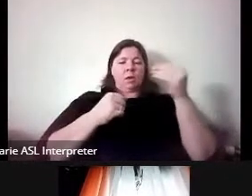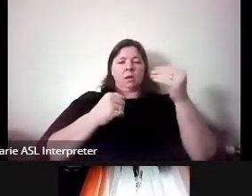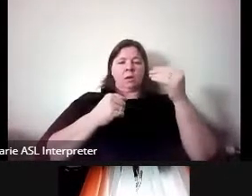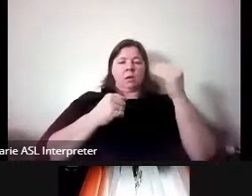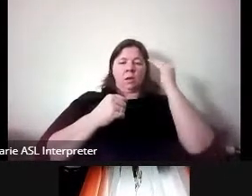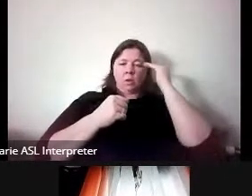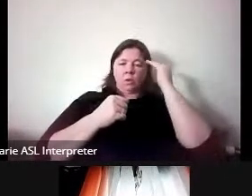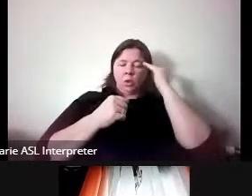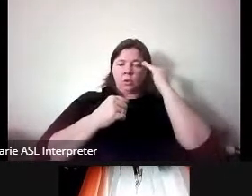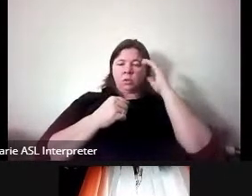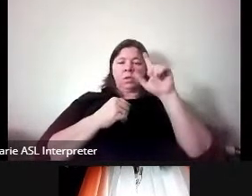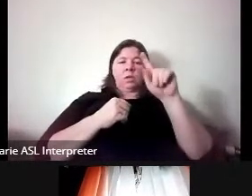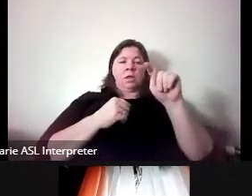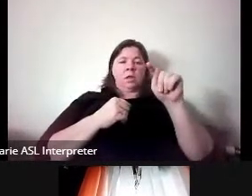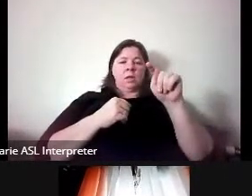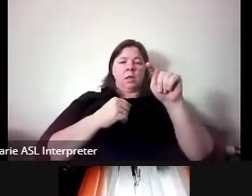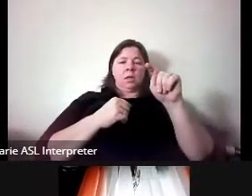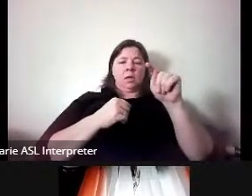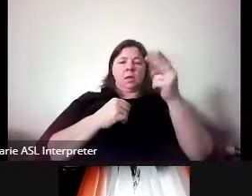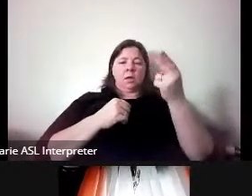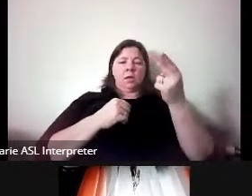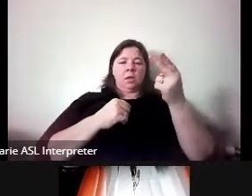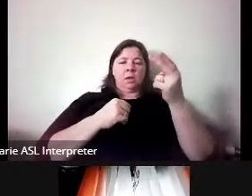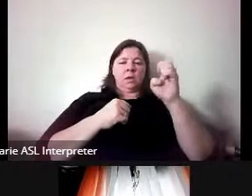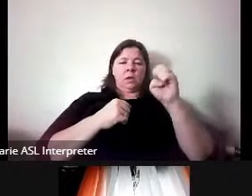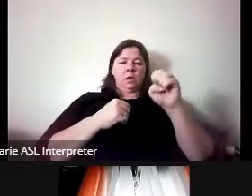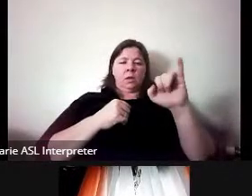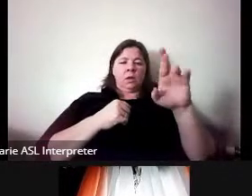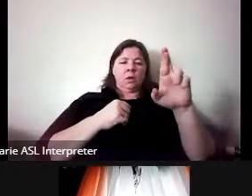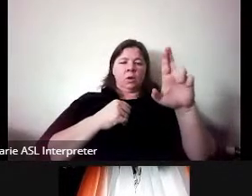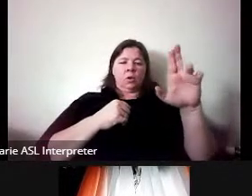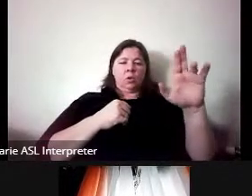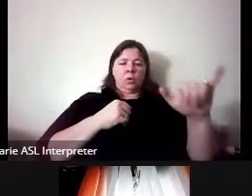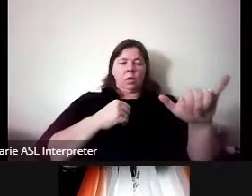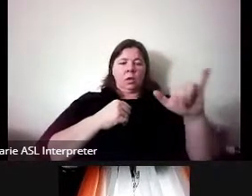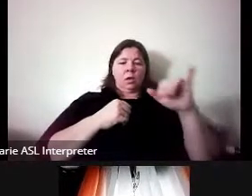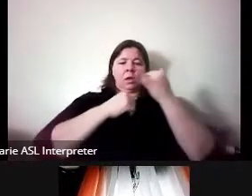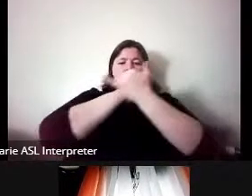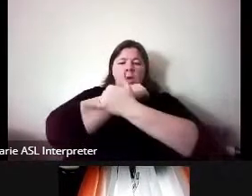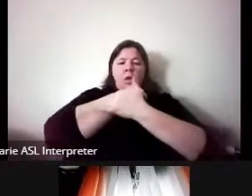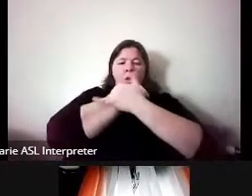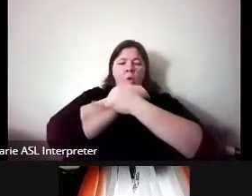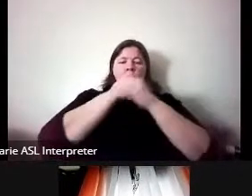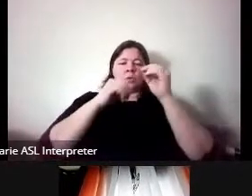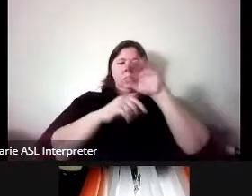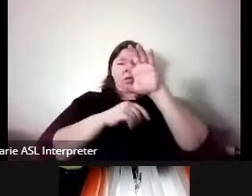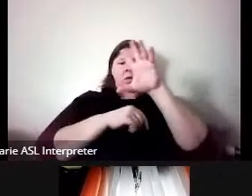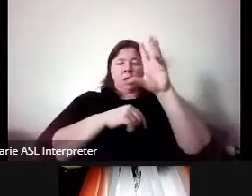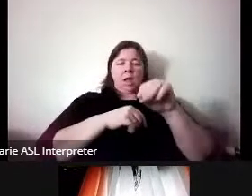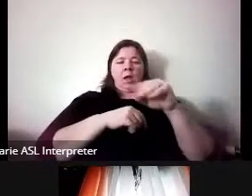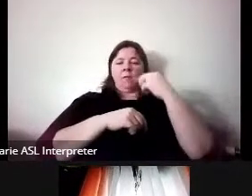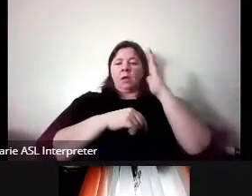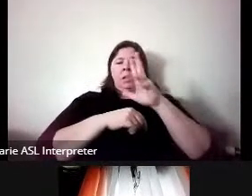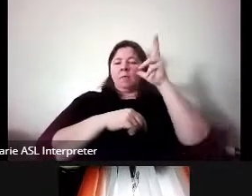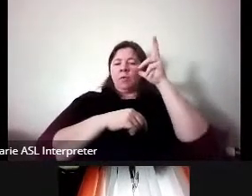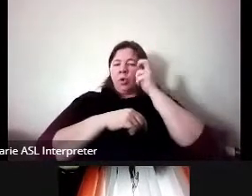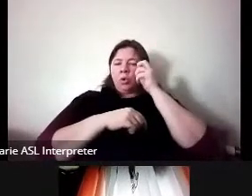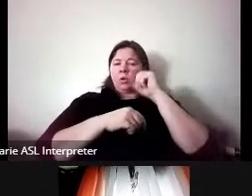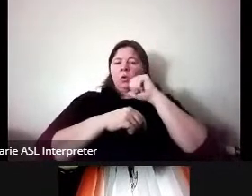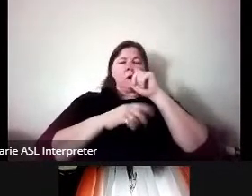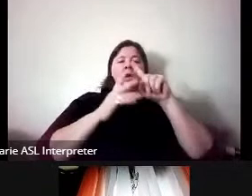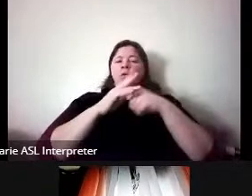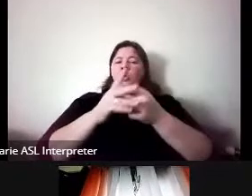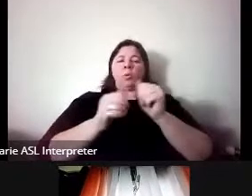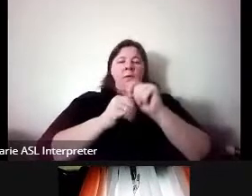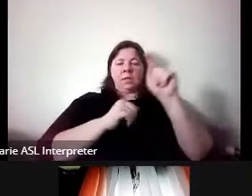acknowledge Theory, because I mentioned earlier about a country in Africa that I've never heard about before, and it didn't start with a T.